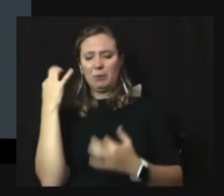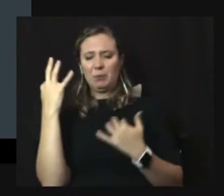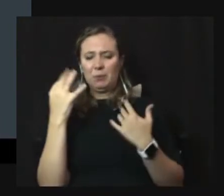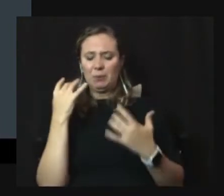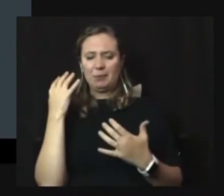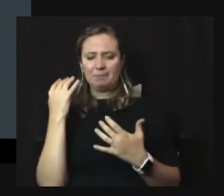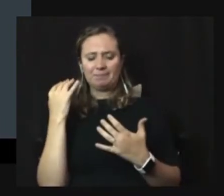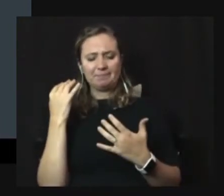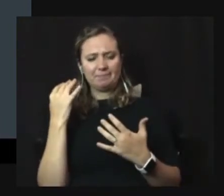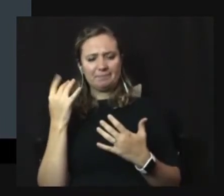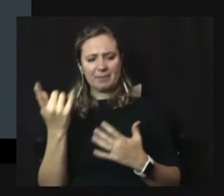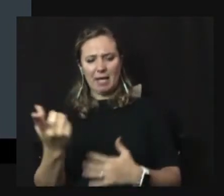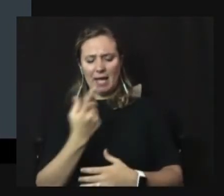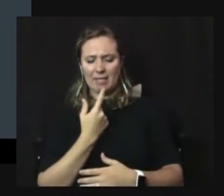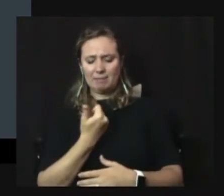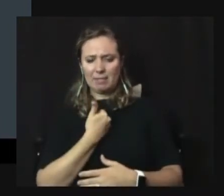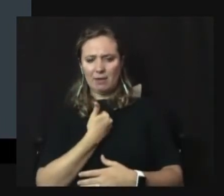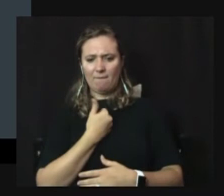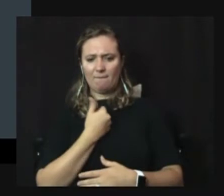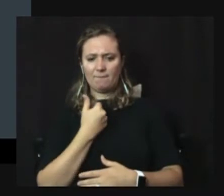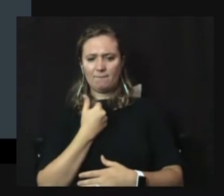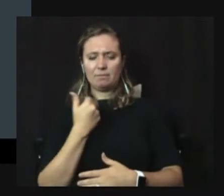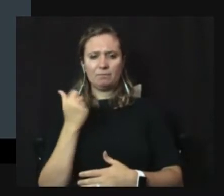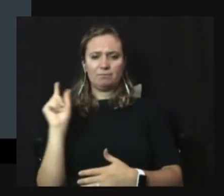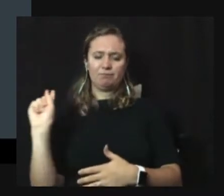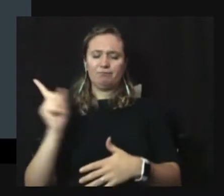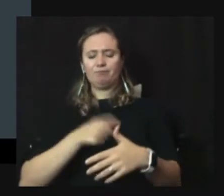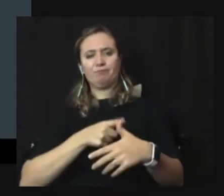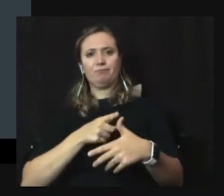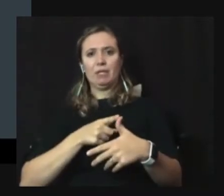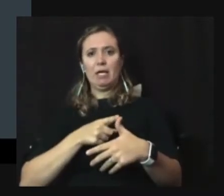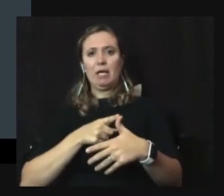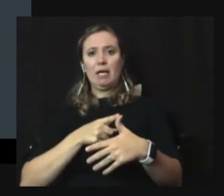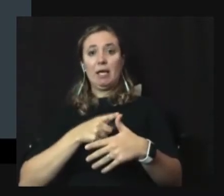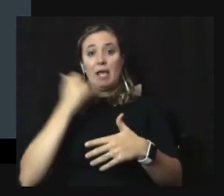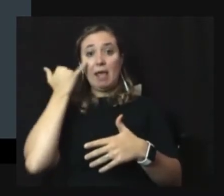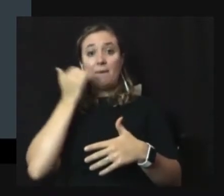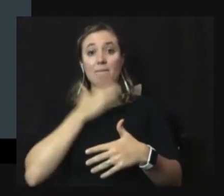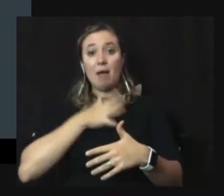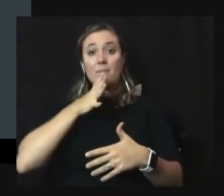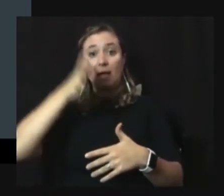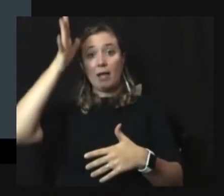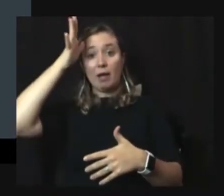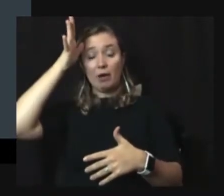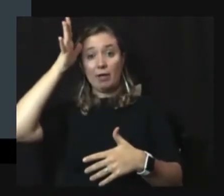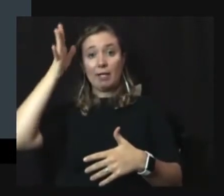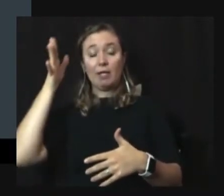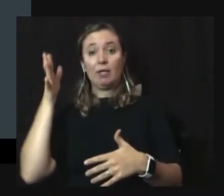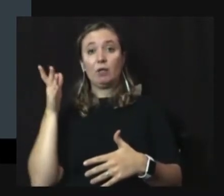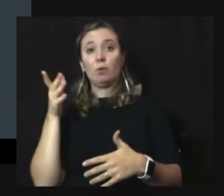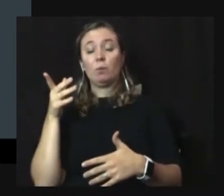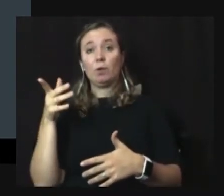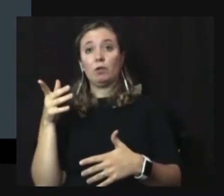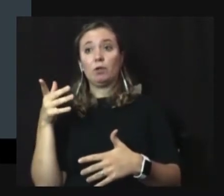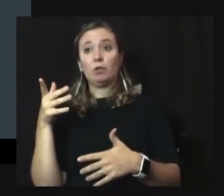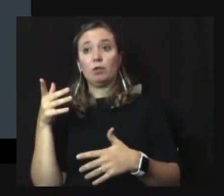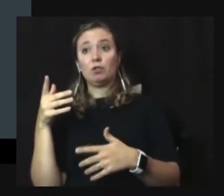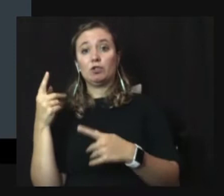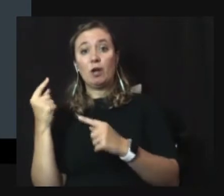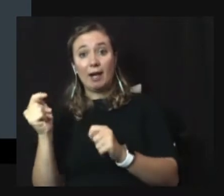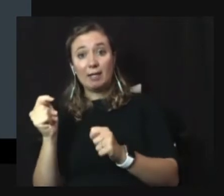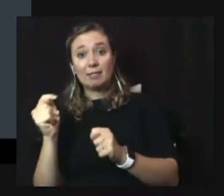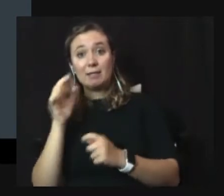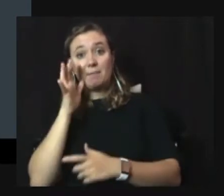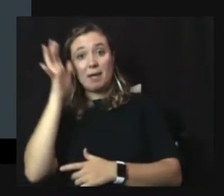myself, one, if my parents may have been parenting from a space